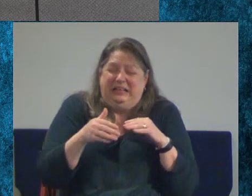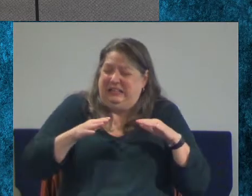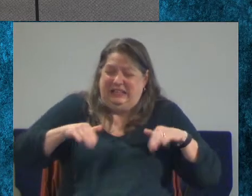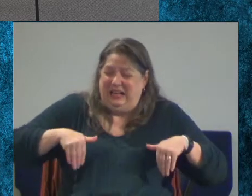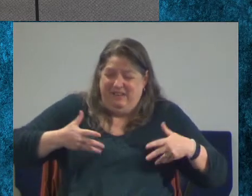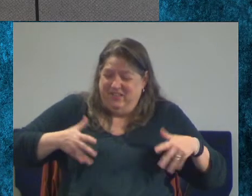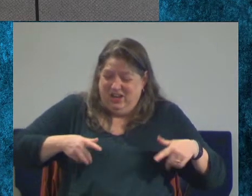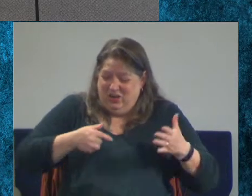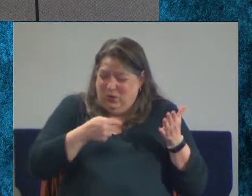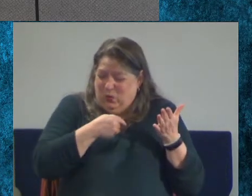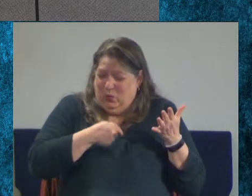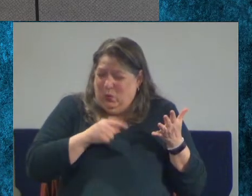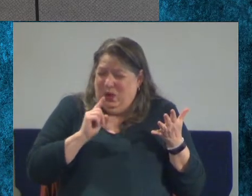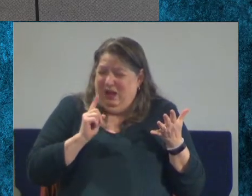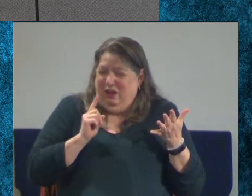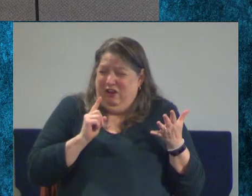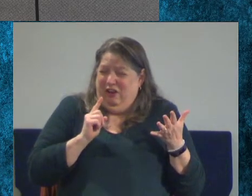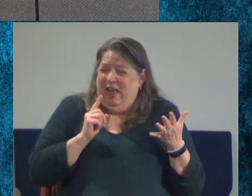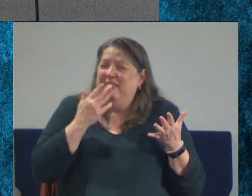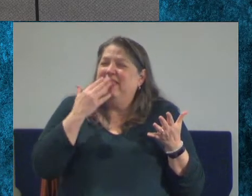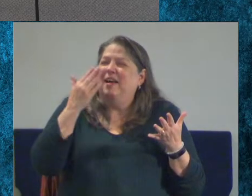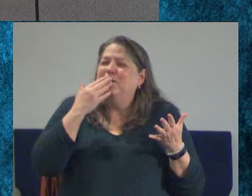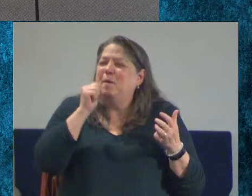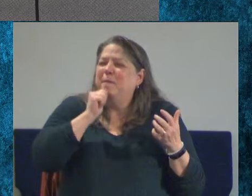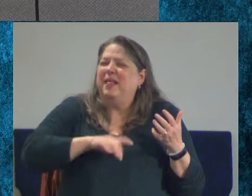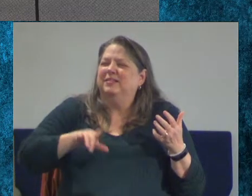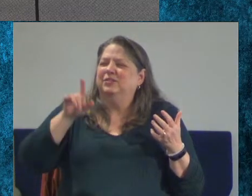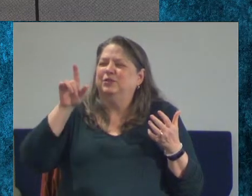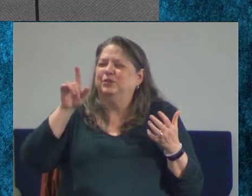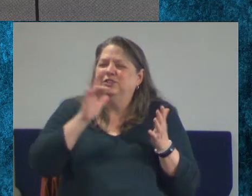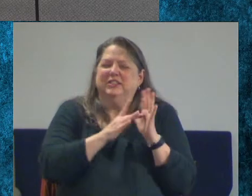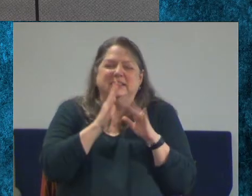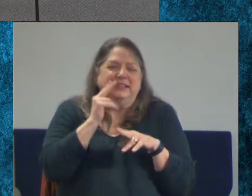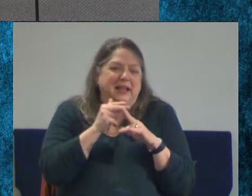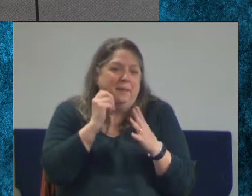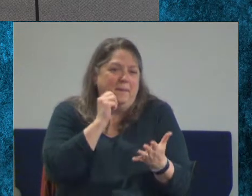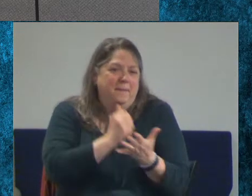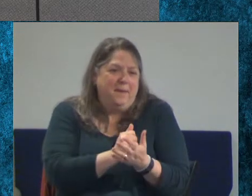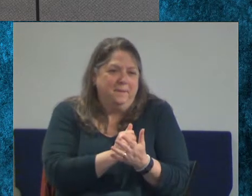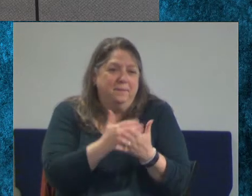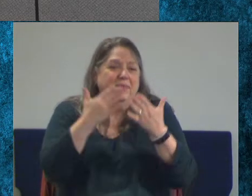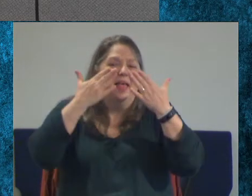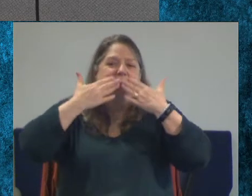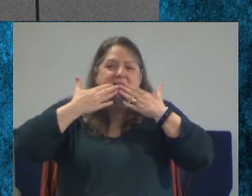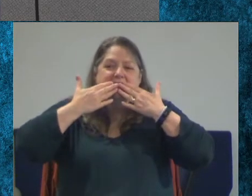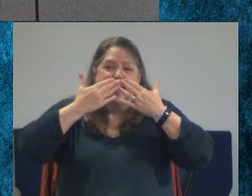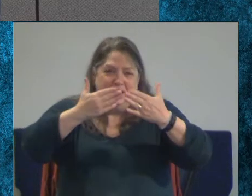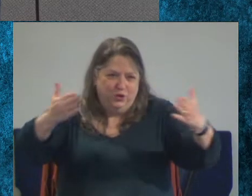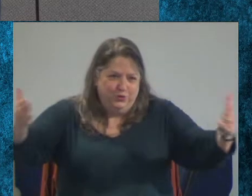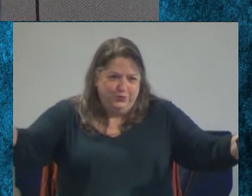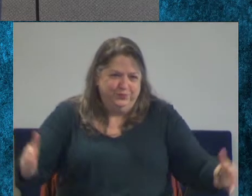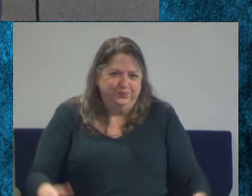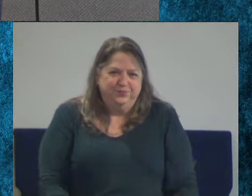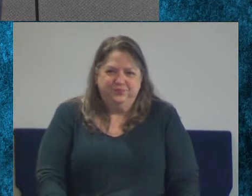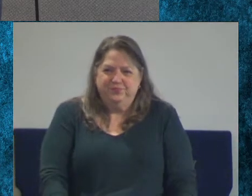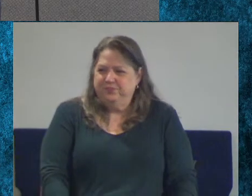do that as we allow you to. We thank you and we bless you in Jesus' name. Amen. Amen. Thank you.